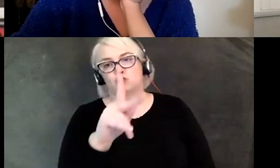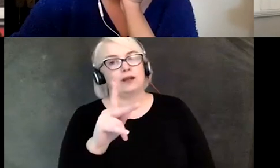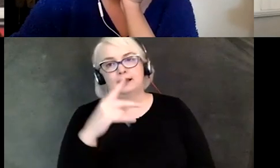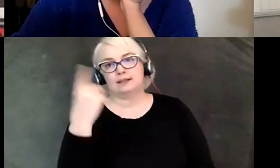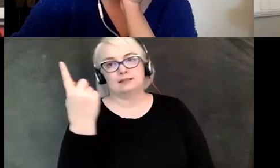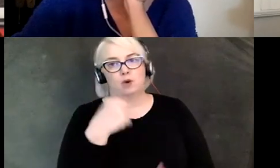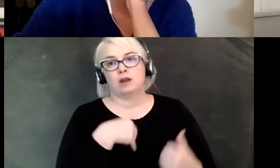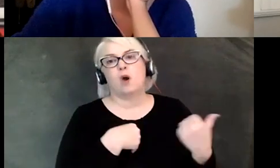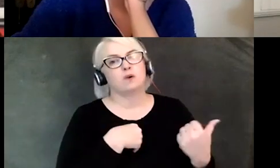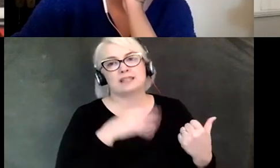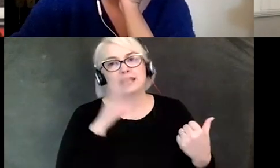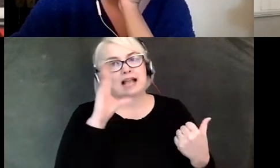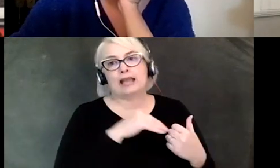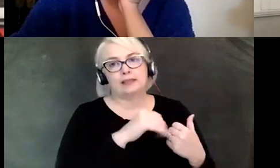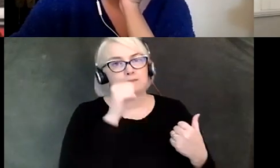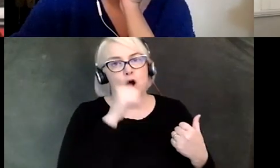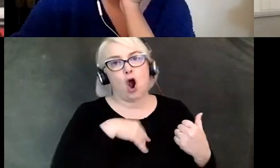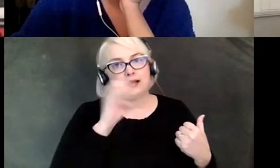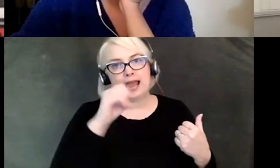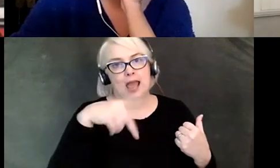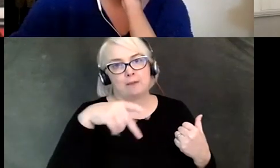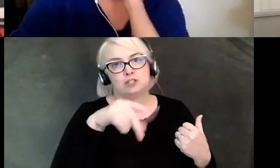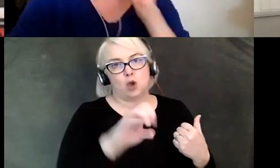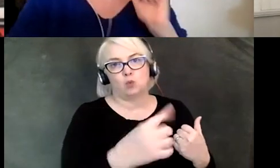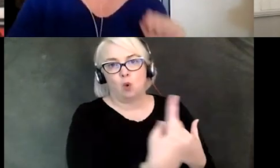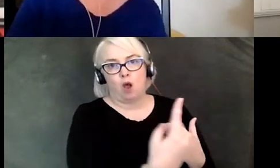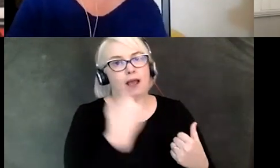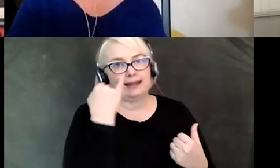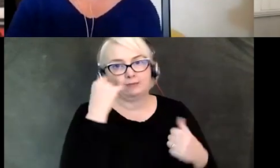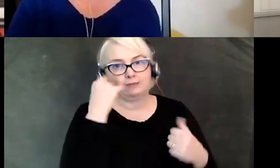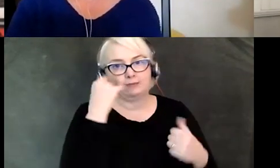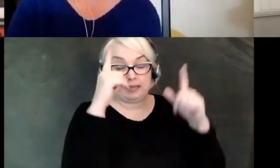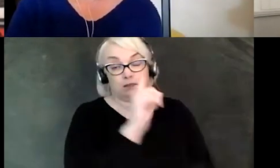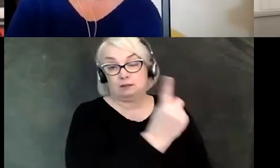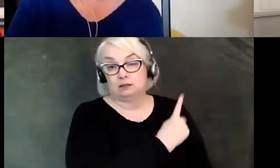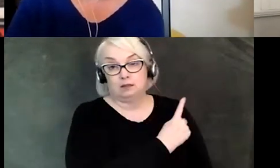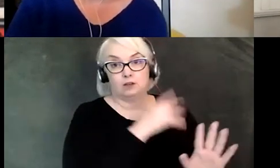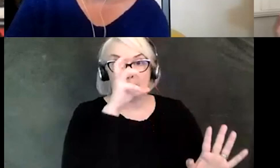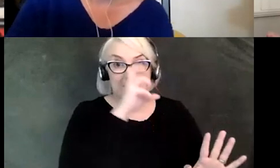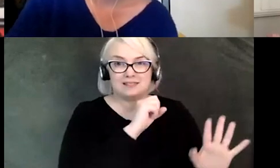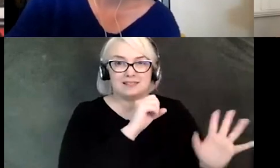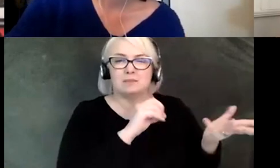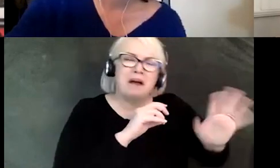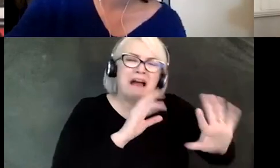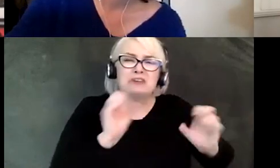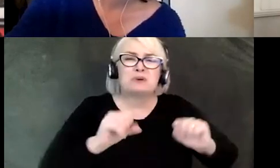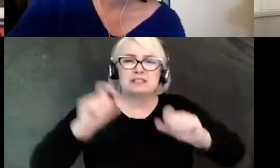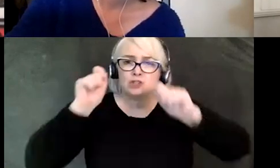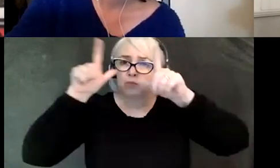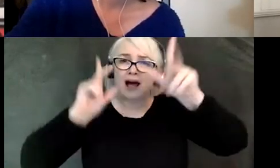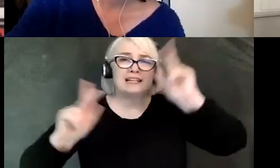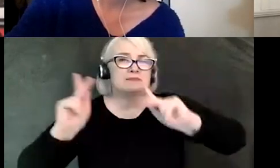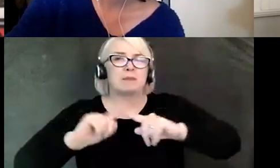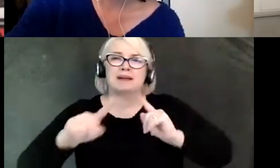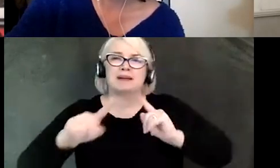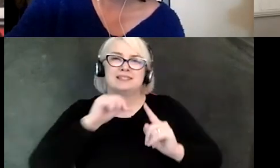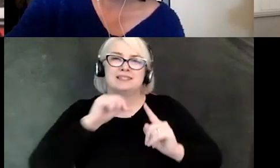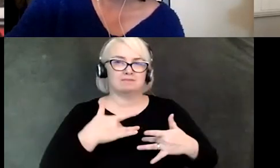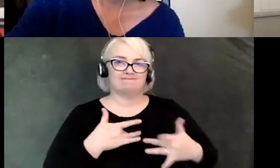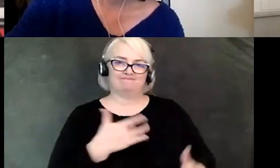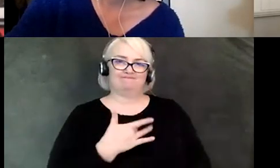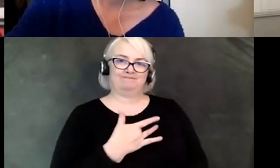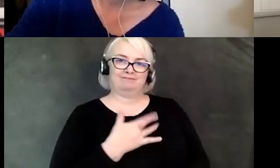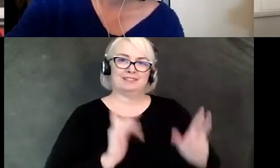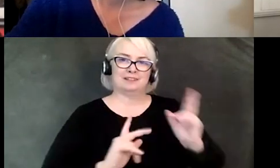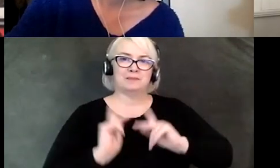you blinked, you missed them. Like that is a way to surprise people. But, but when you get to that reveal, it doesn't resonate in any way emotionally. And so the trick we were always